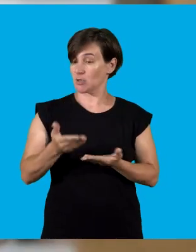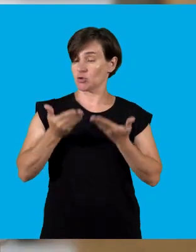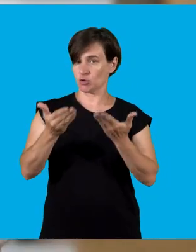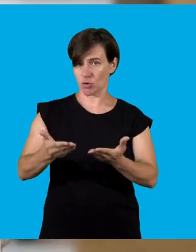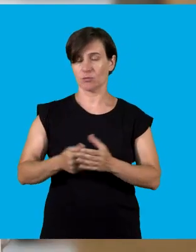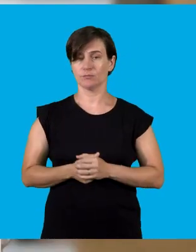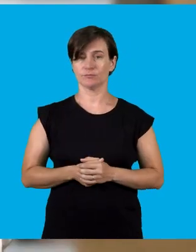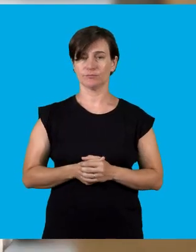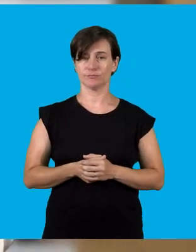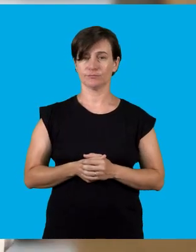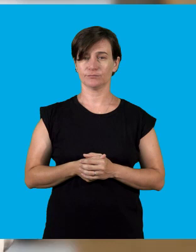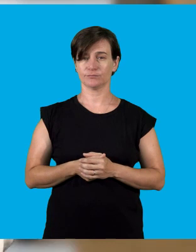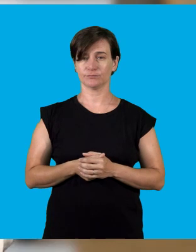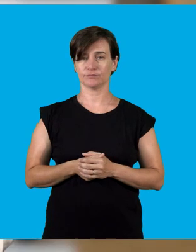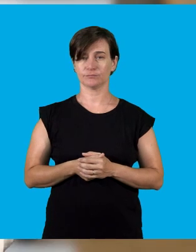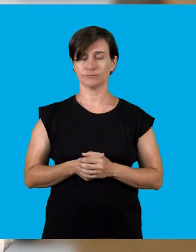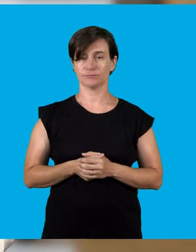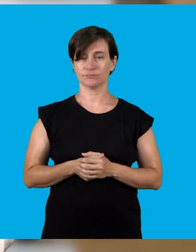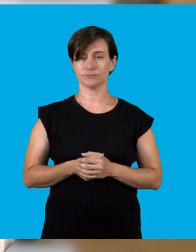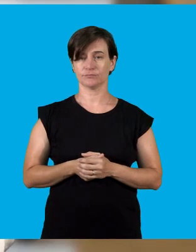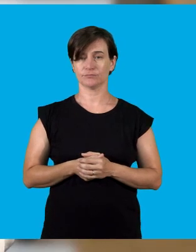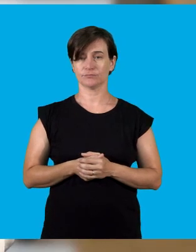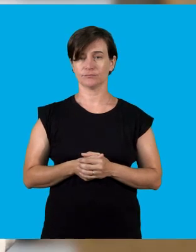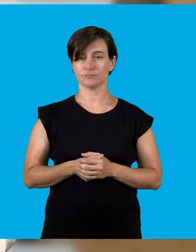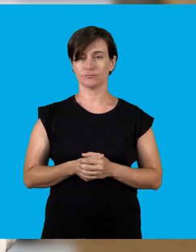so that you know what you are doing.